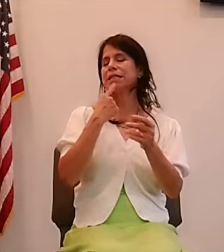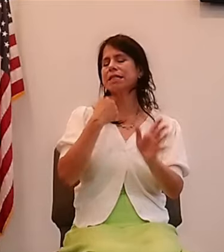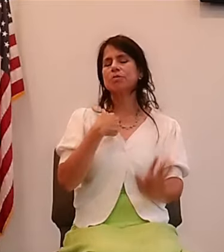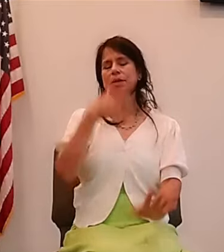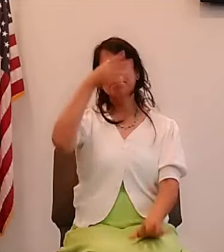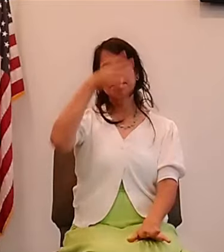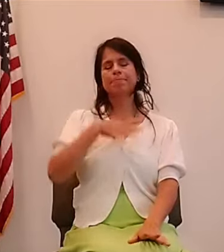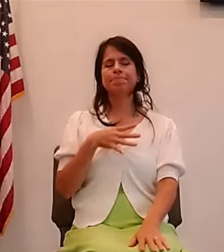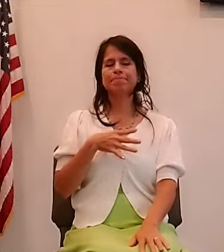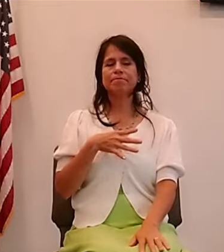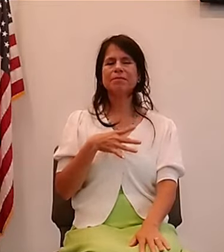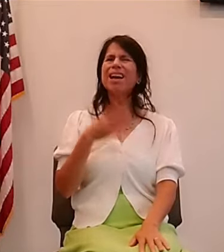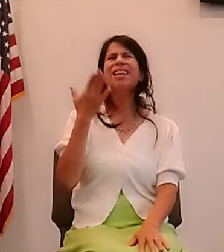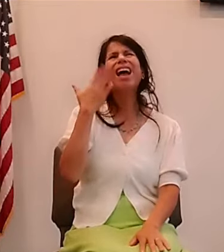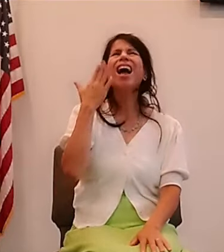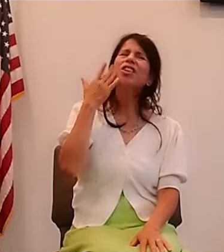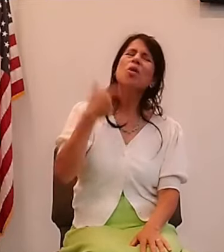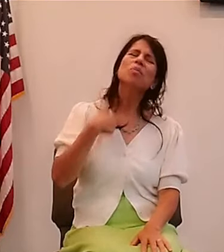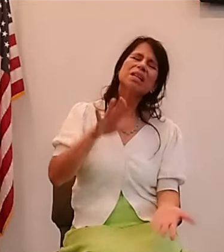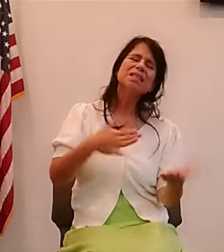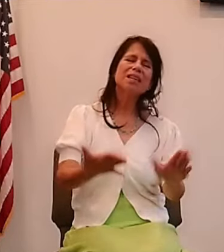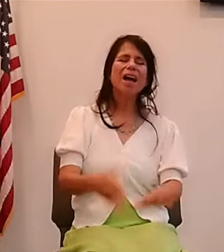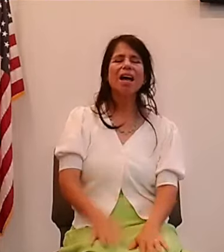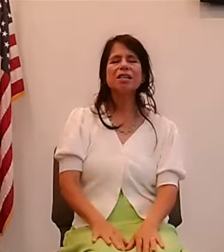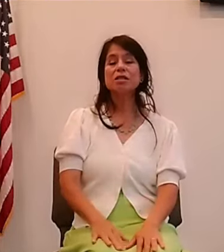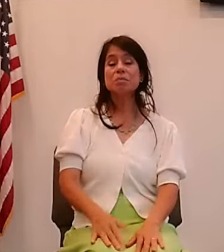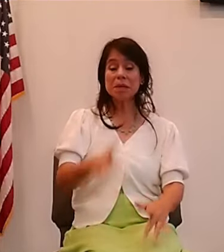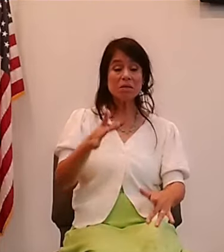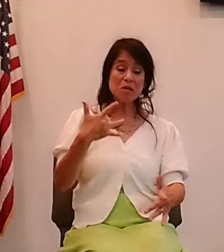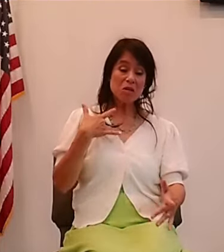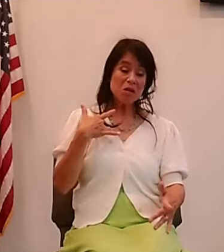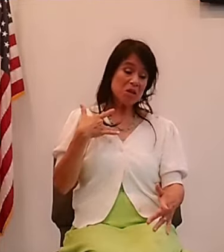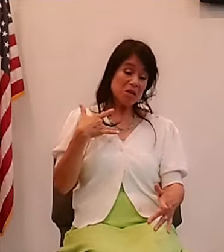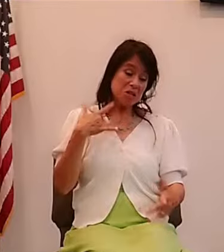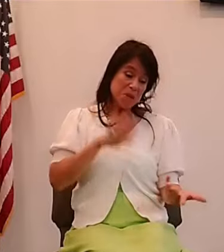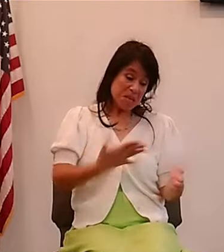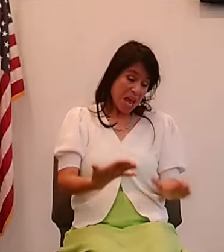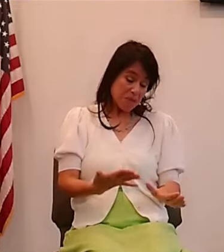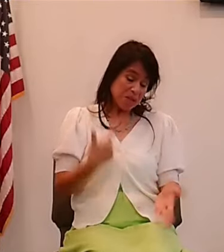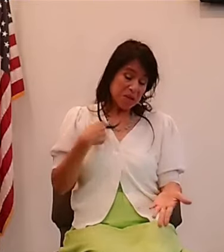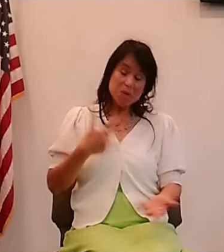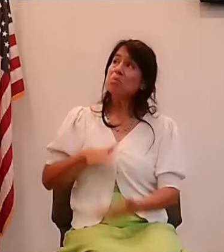know, yeah, I know I'm going to die or something. He says, you know, to be absent from the body is to be present with the Lord.